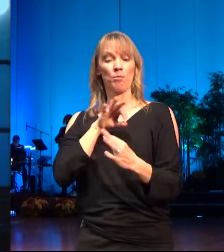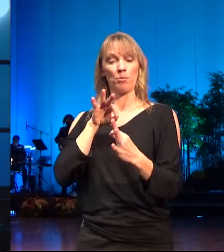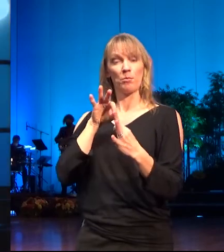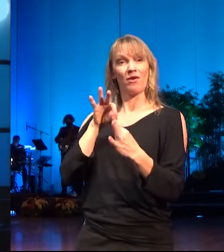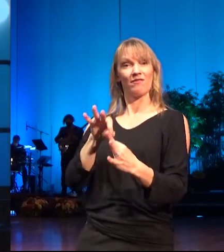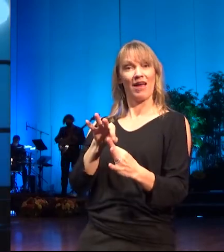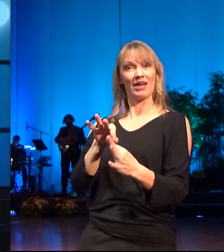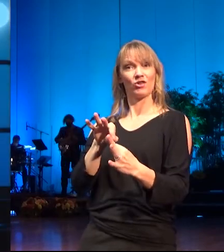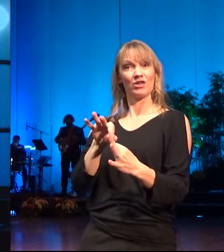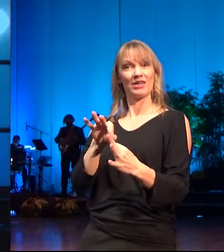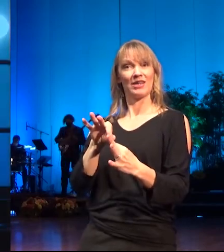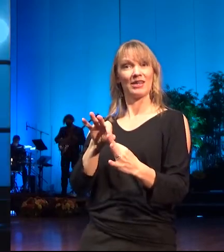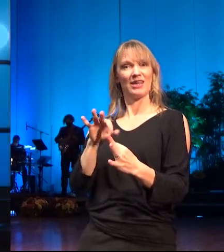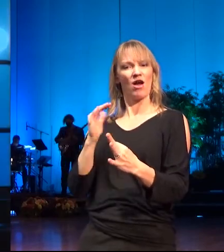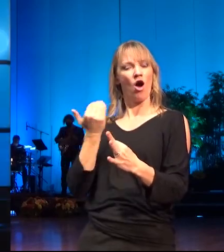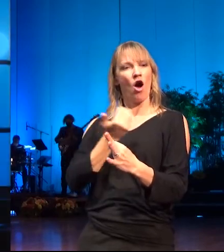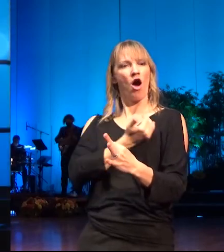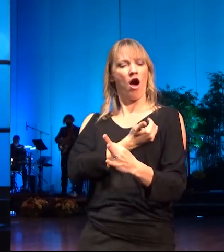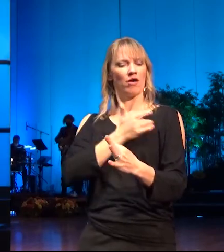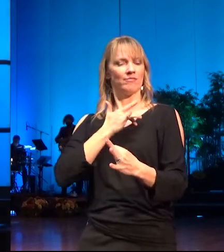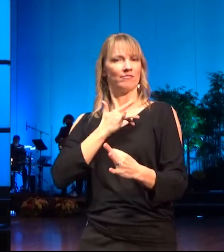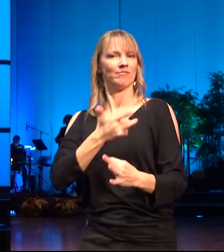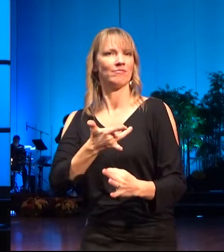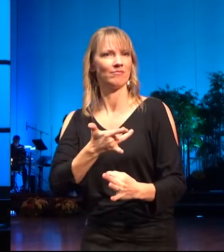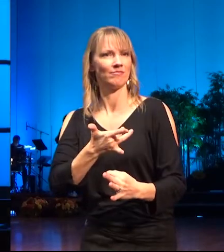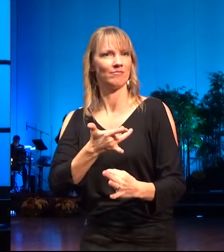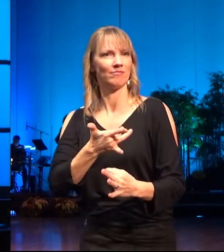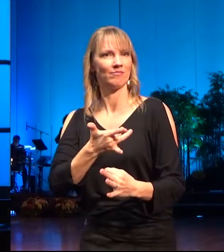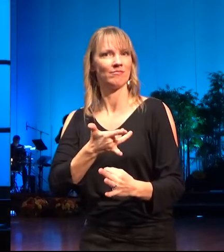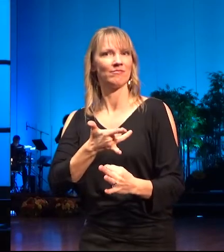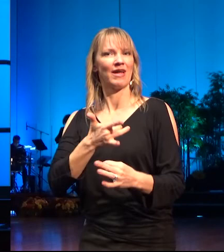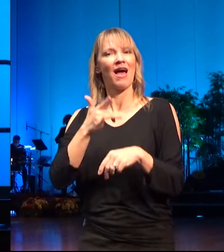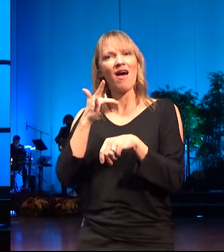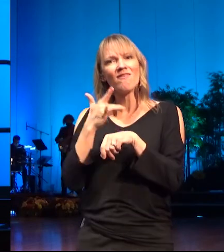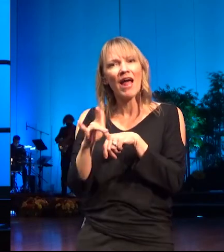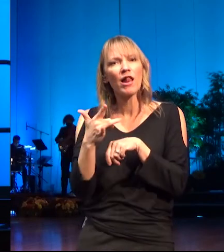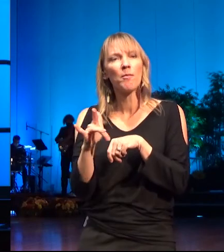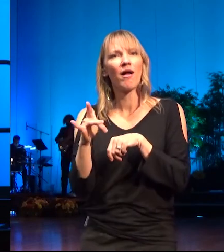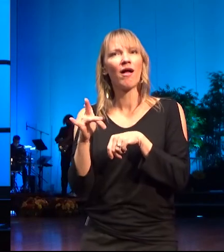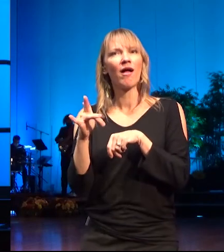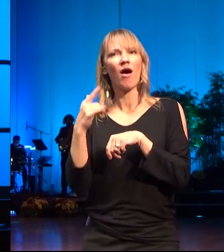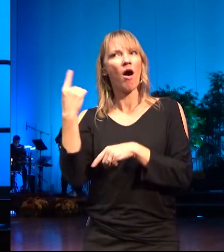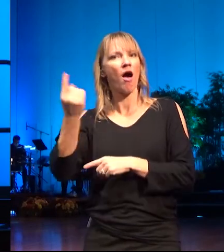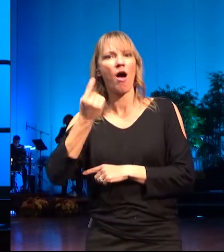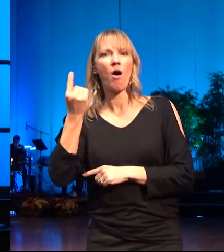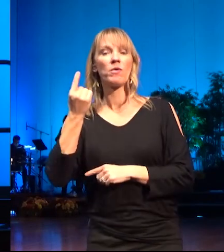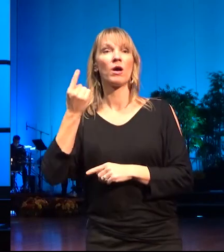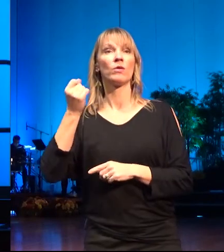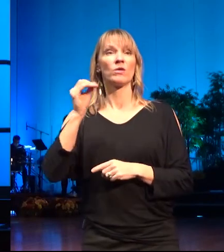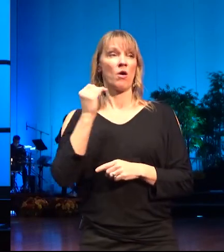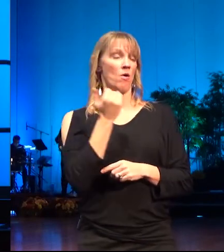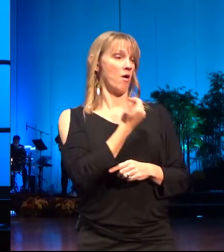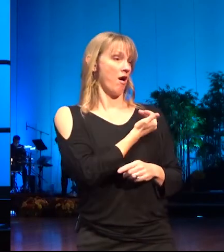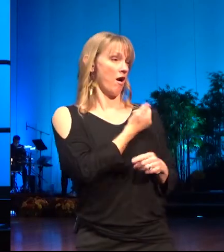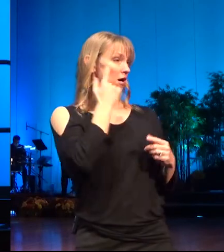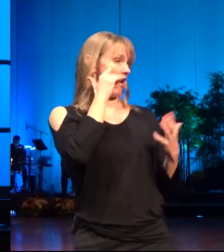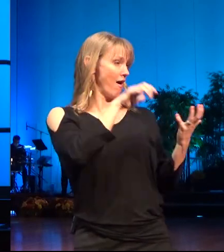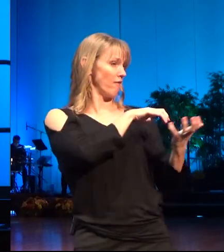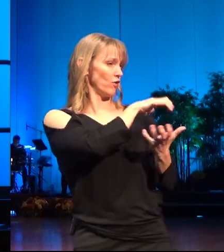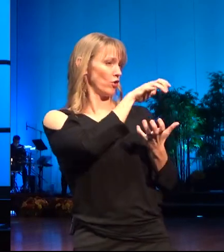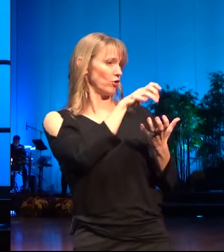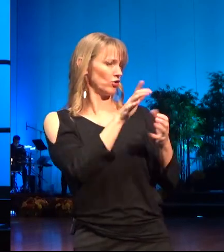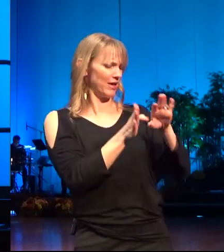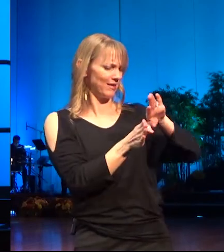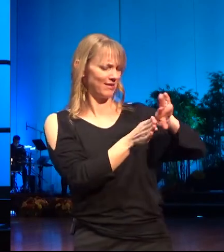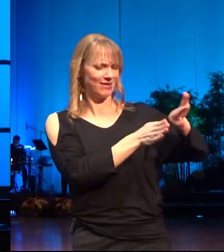It is that perfection that is our inherent nature, and it is ever available. So as we turn from